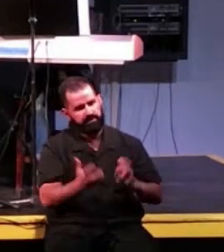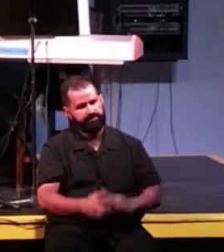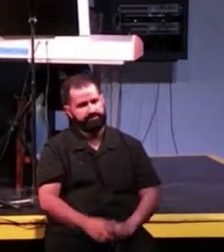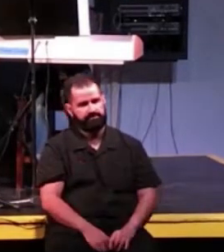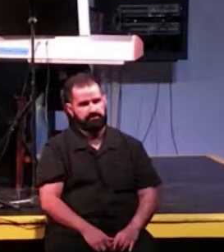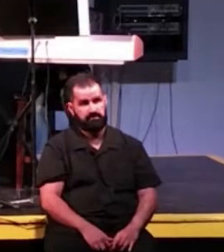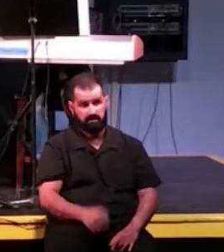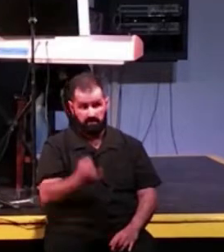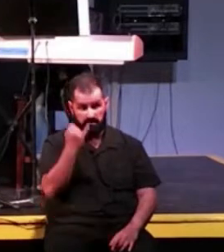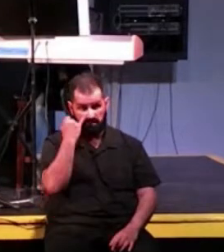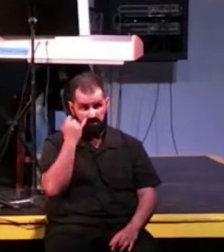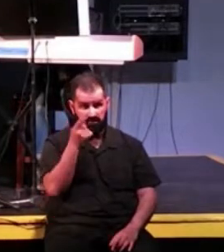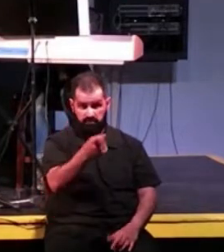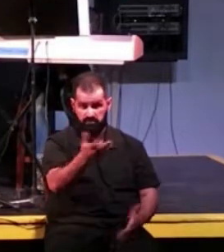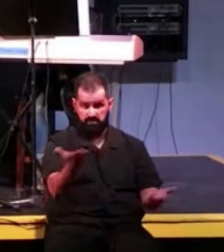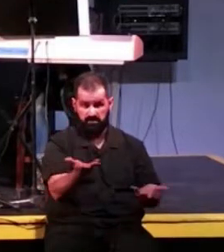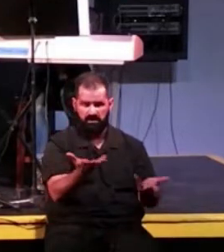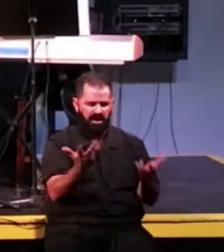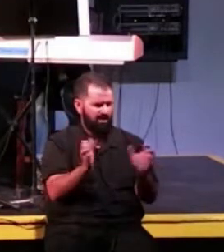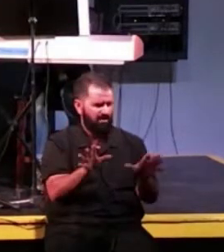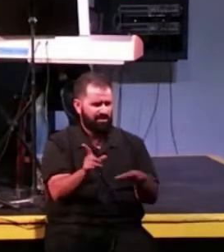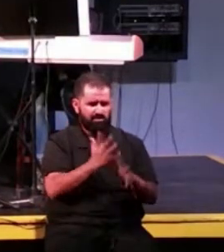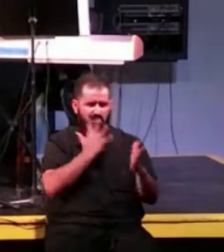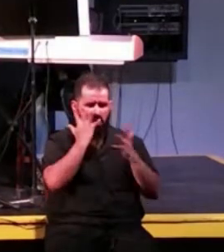So if you're here tonight, I don't want you to be ashamed.